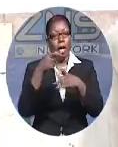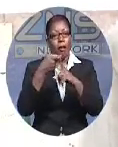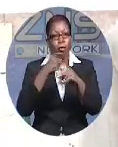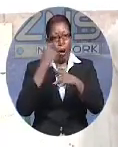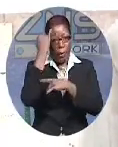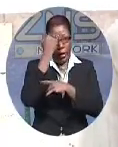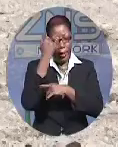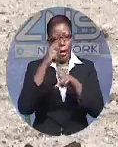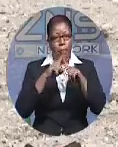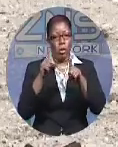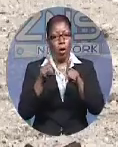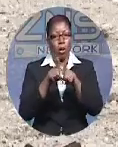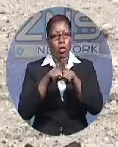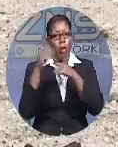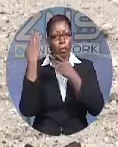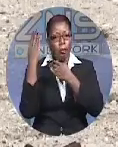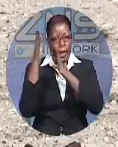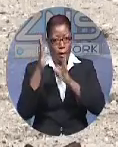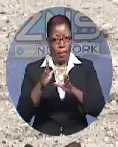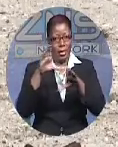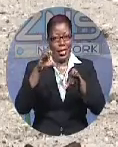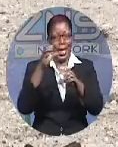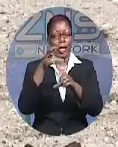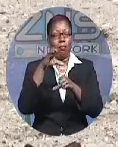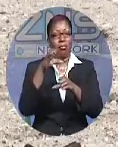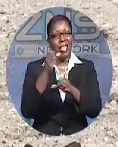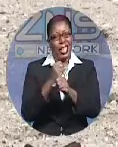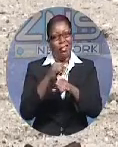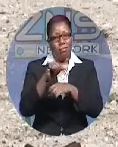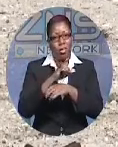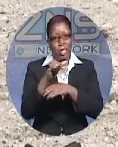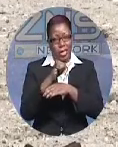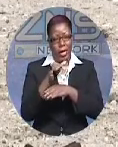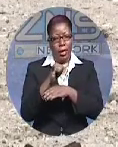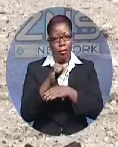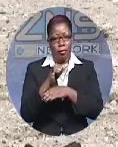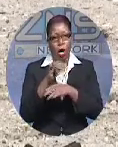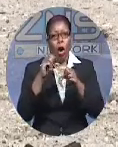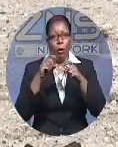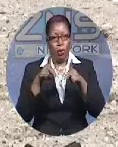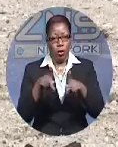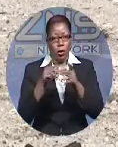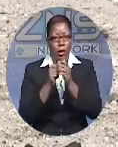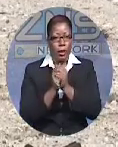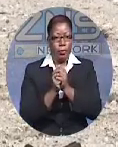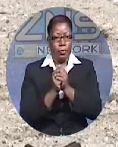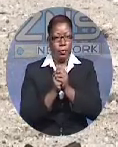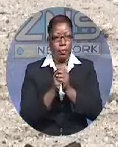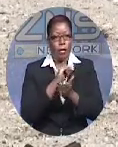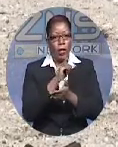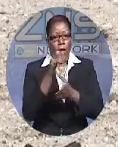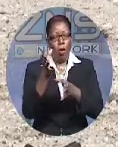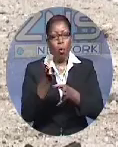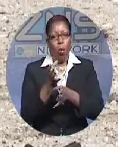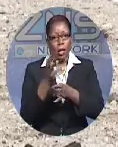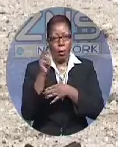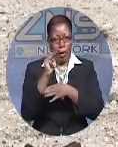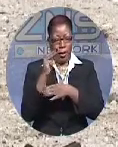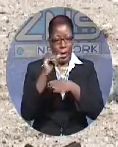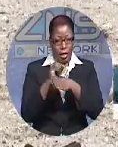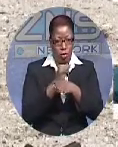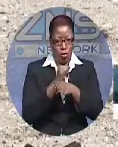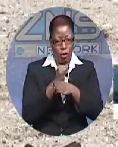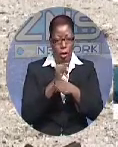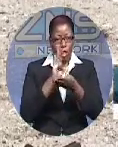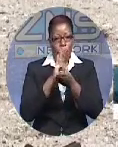have the same opportunity. The Maritime Academy hopes to expand in several phases. They also want the maritime industry to become